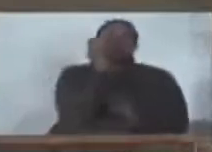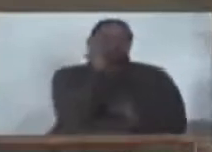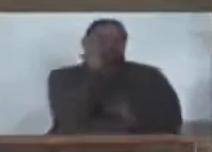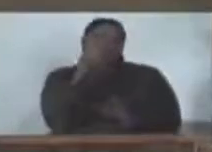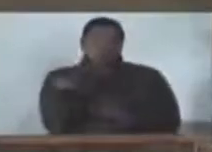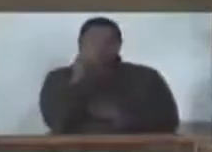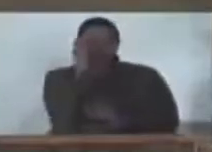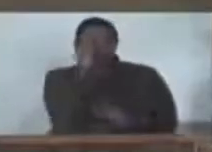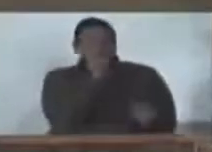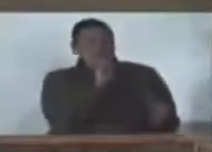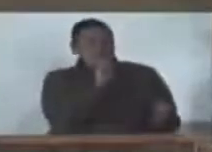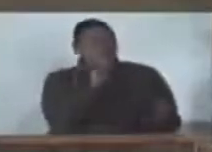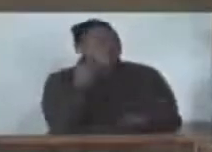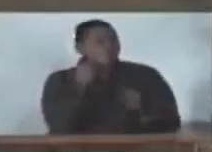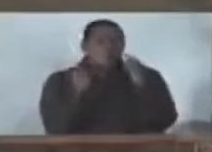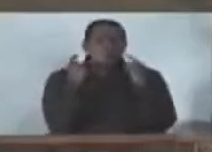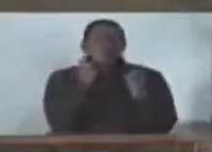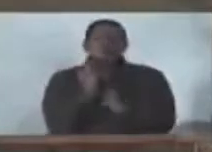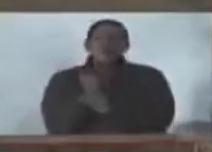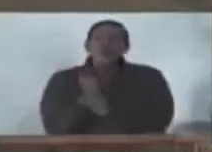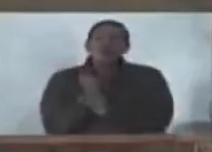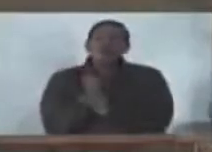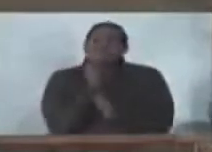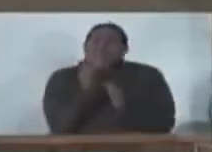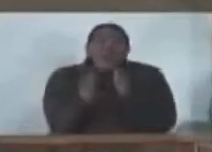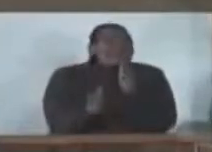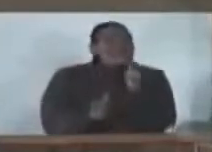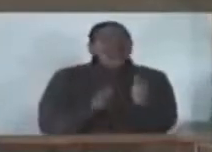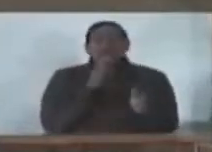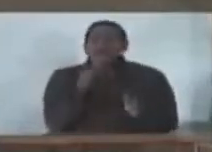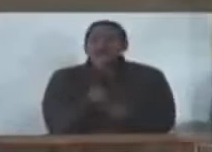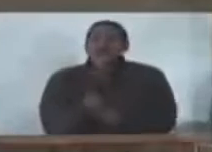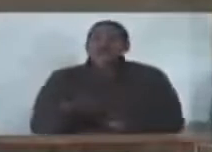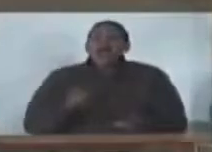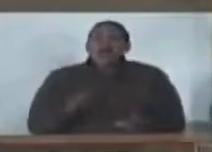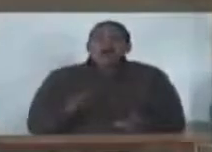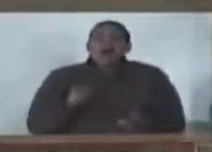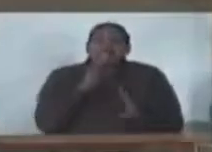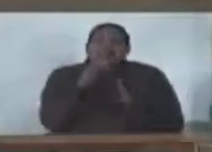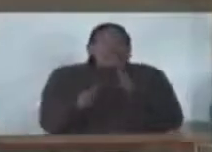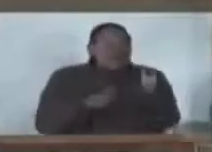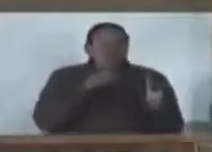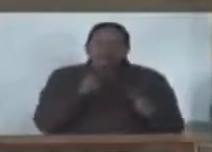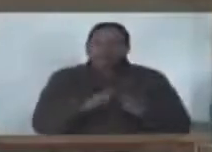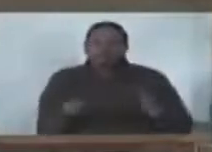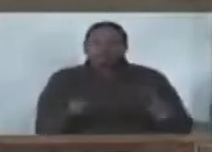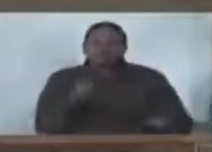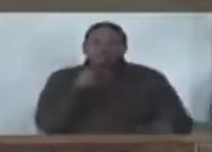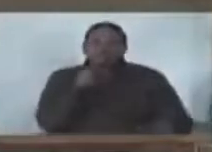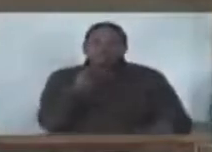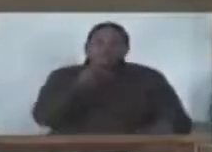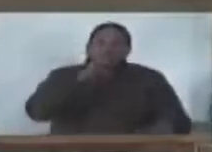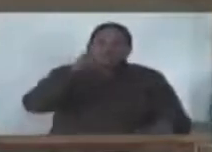Residents reported hearing shouts of rape and cries for help coming from the open lot, but said that the